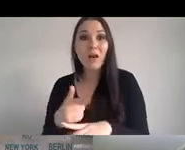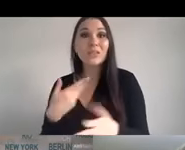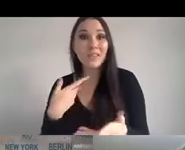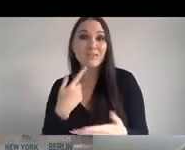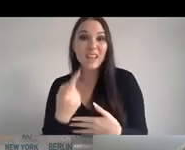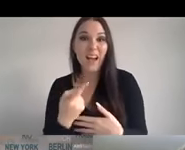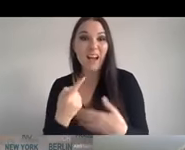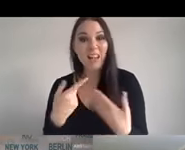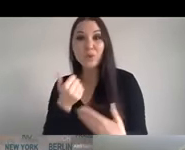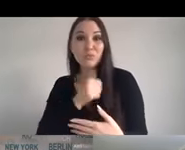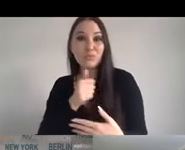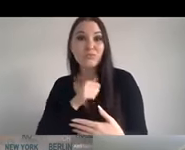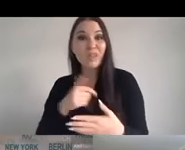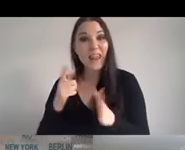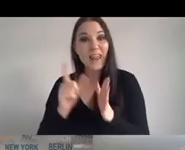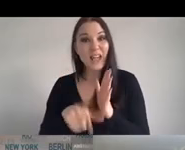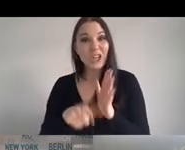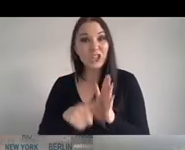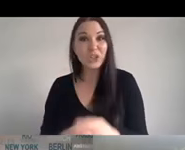about later.